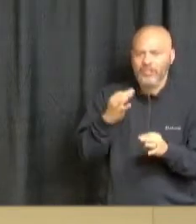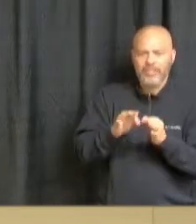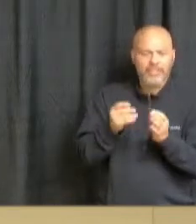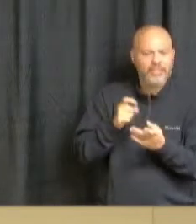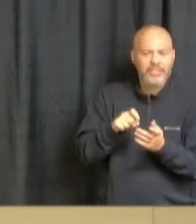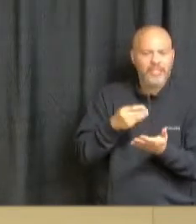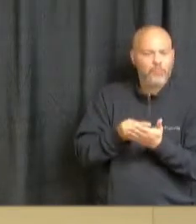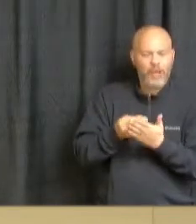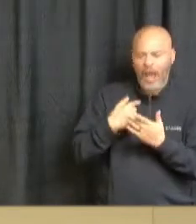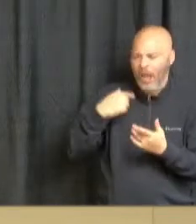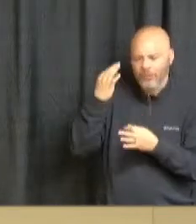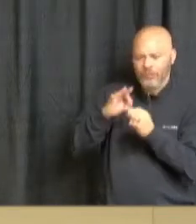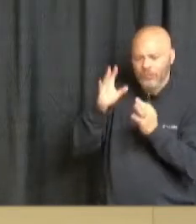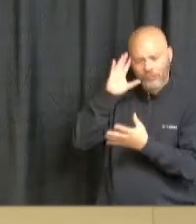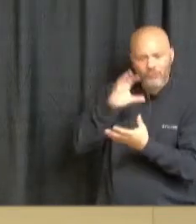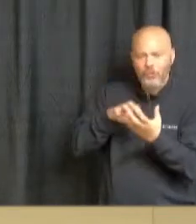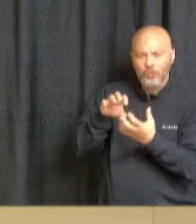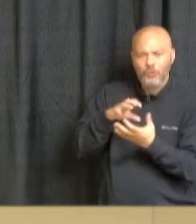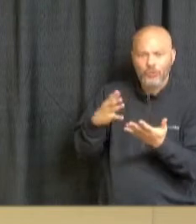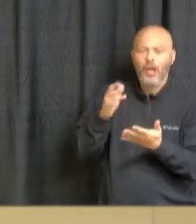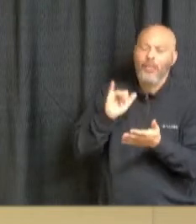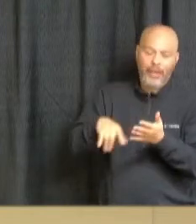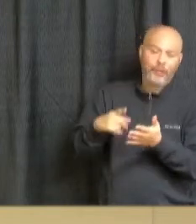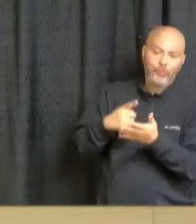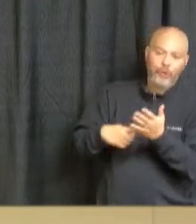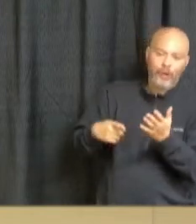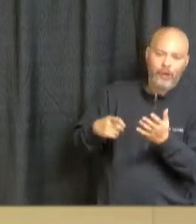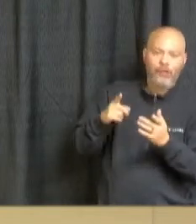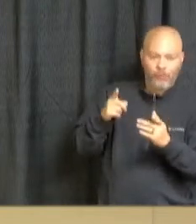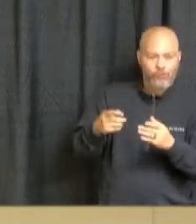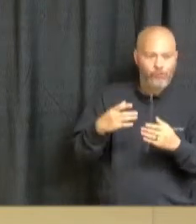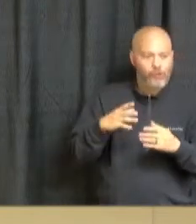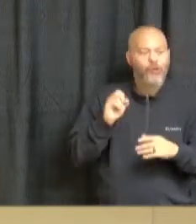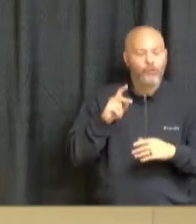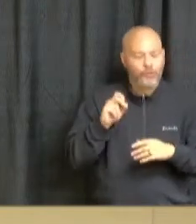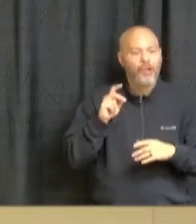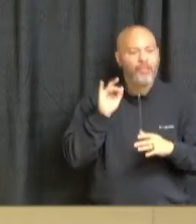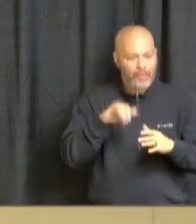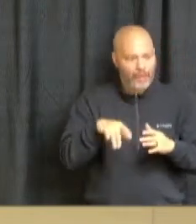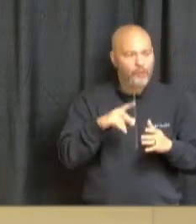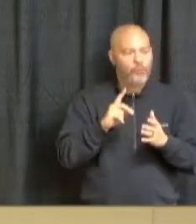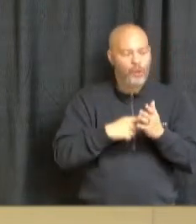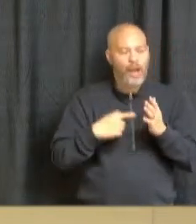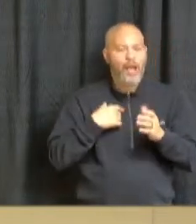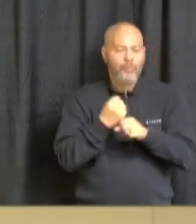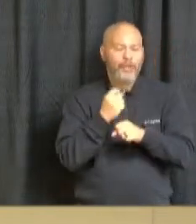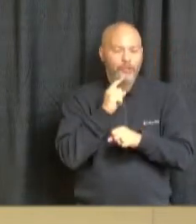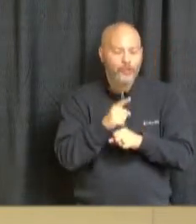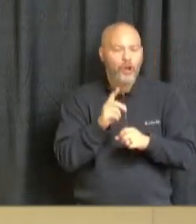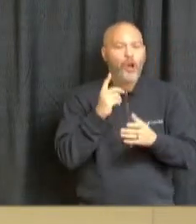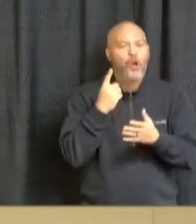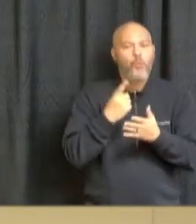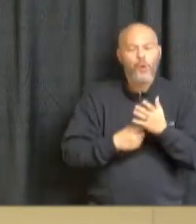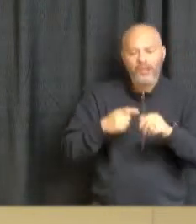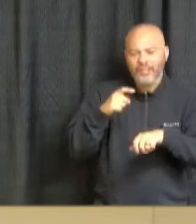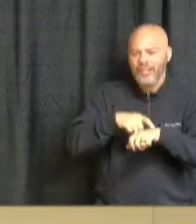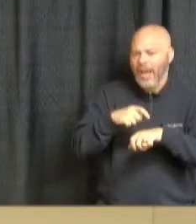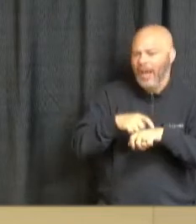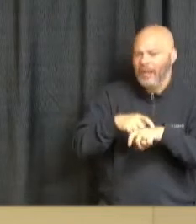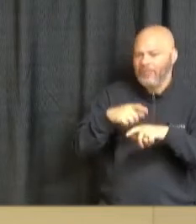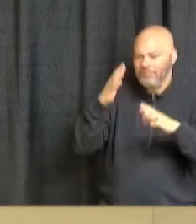so I was confused. So That's what he's okay. You got it on record. referring to. Okay, that's why I was making sure. Yeah. What is the